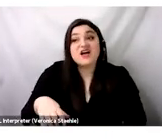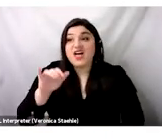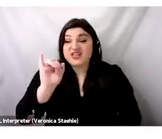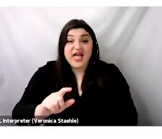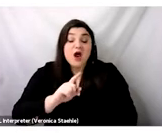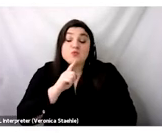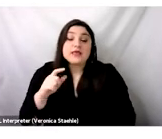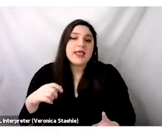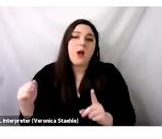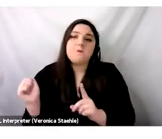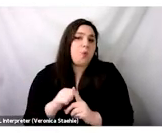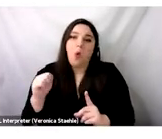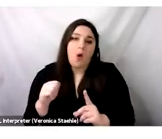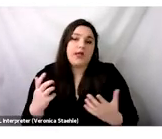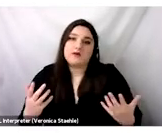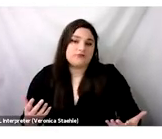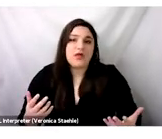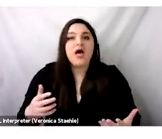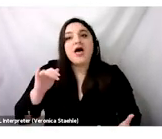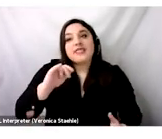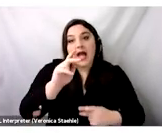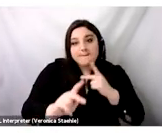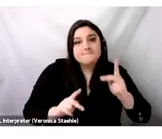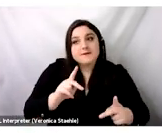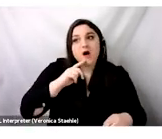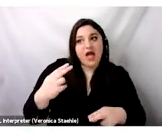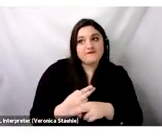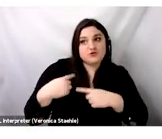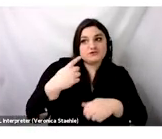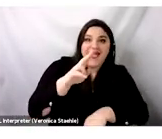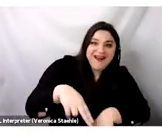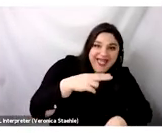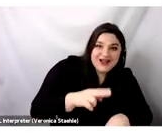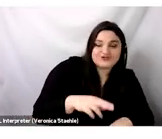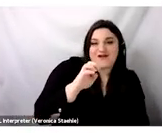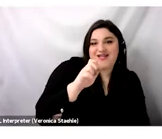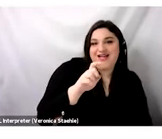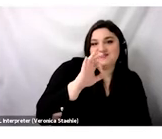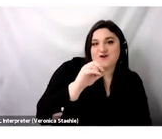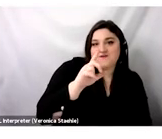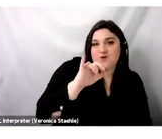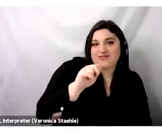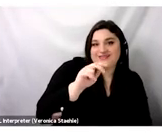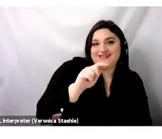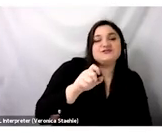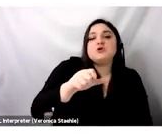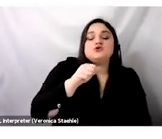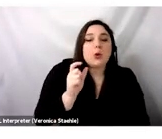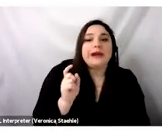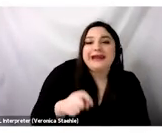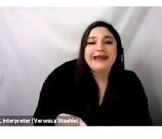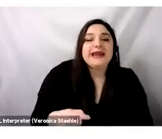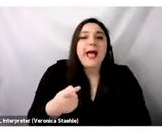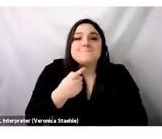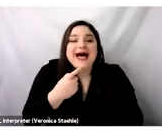using organic exfoliants for literally millennia. And so this is an unnecessary, perfect example of